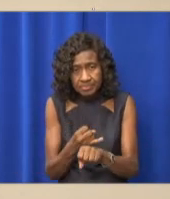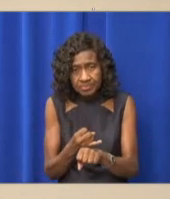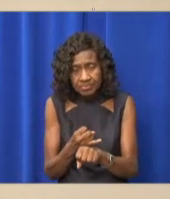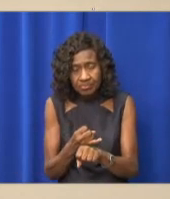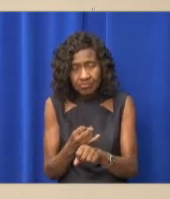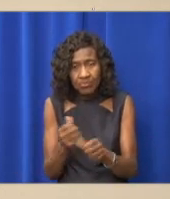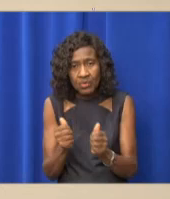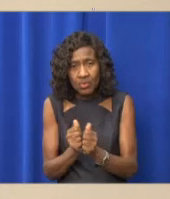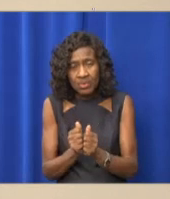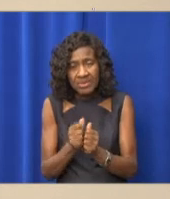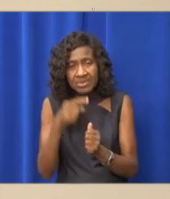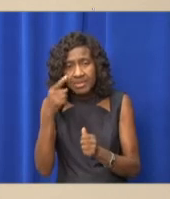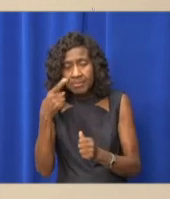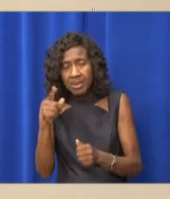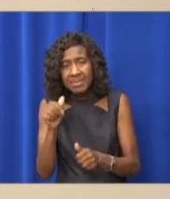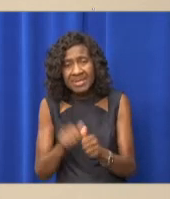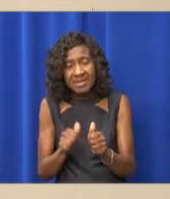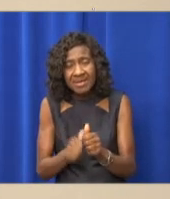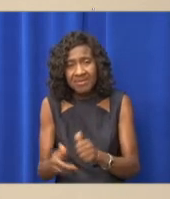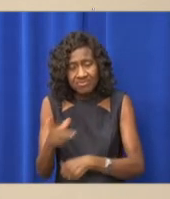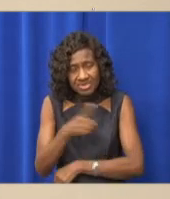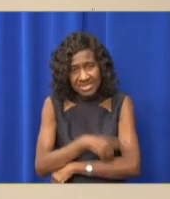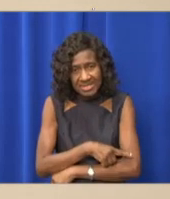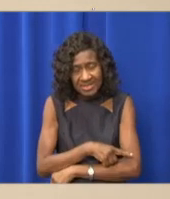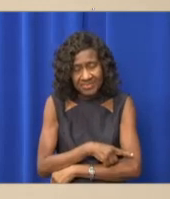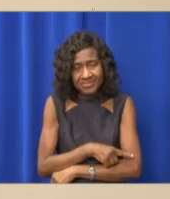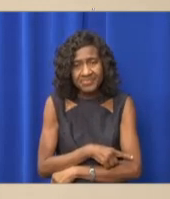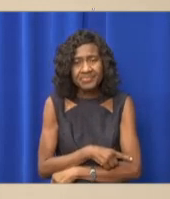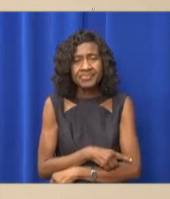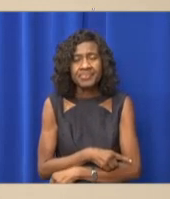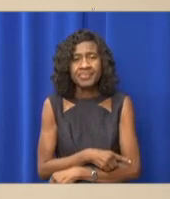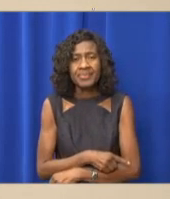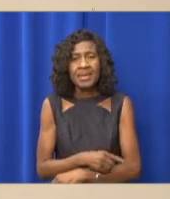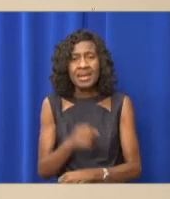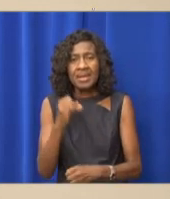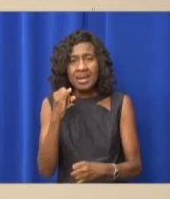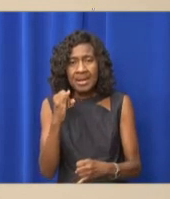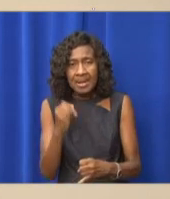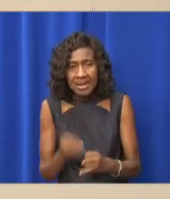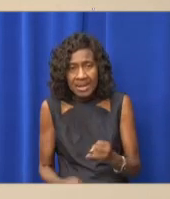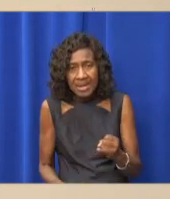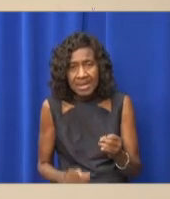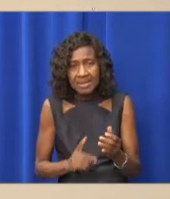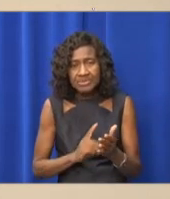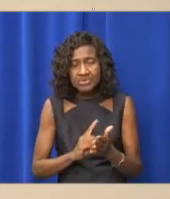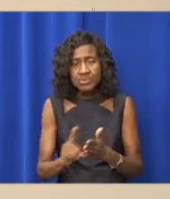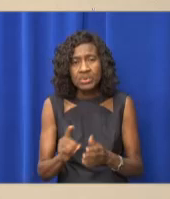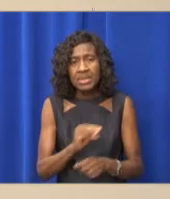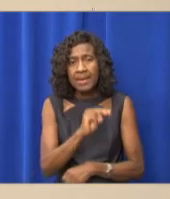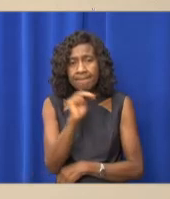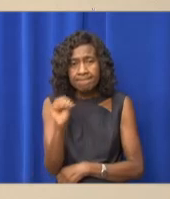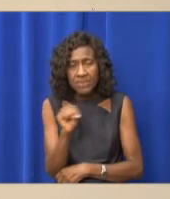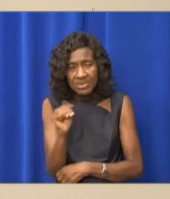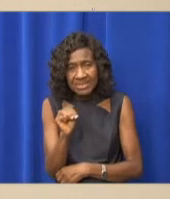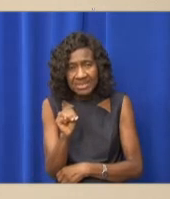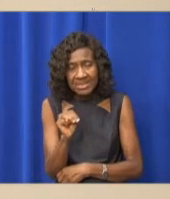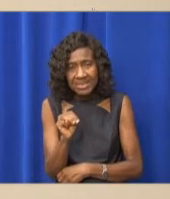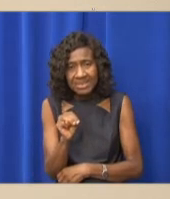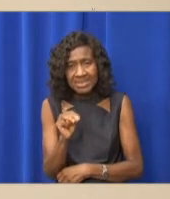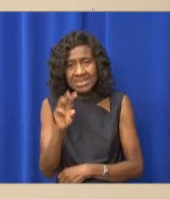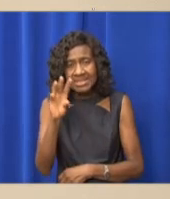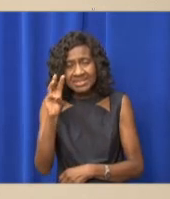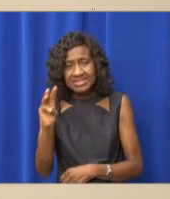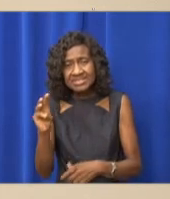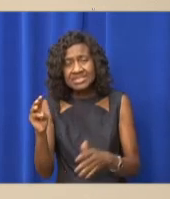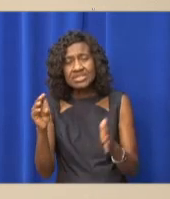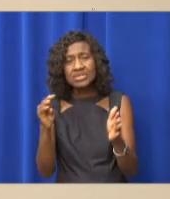the first area of the economy last week, Monday. That put another 6,000 people, more or